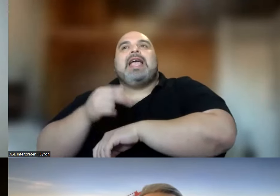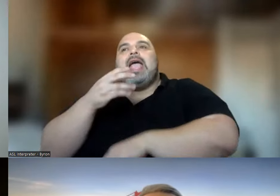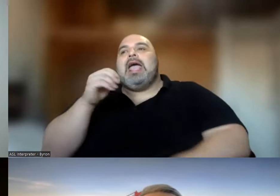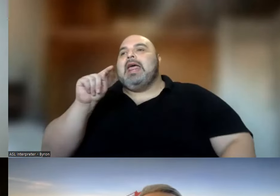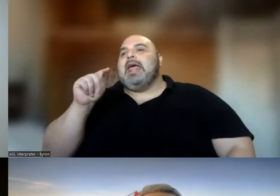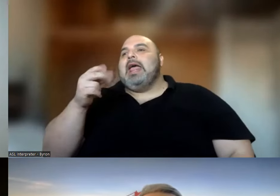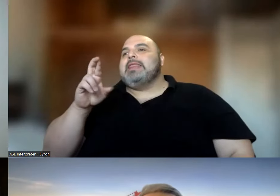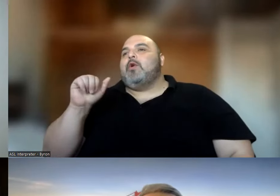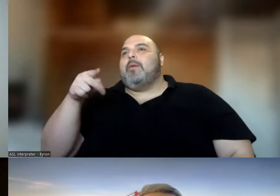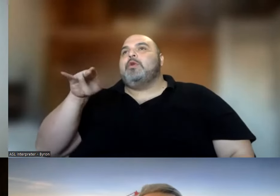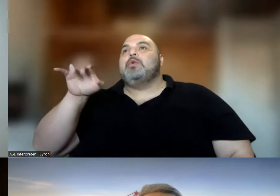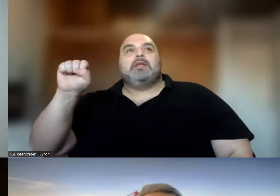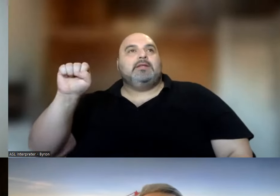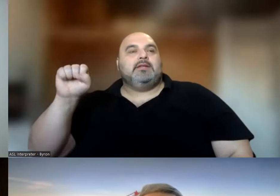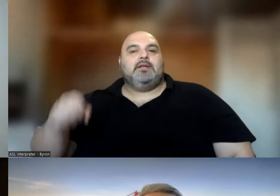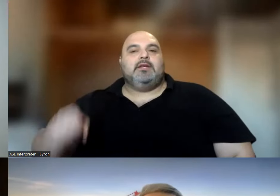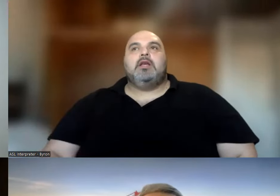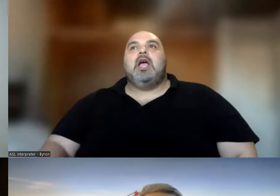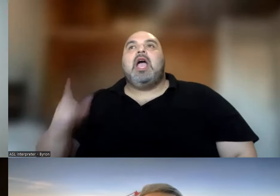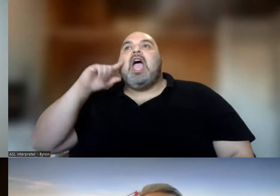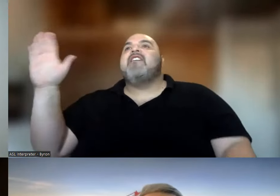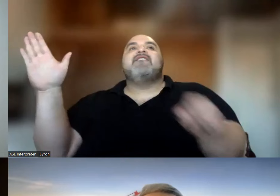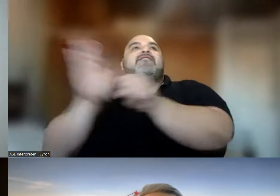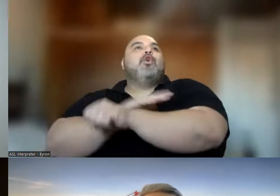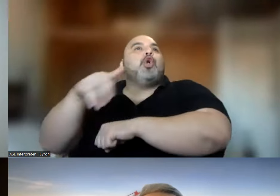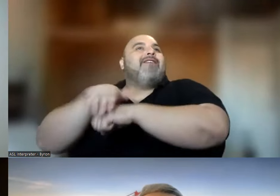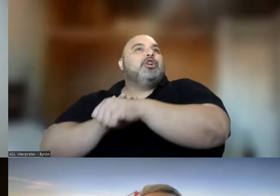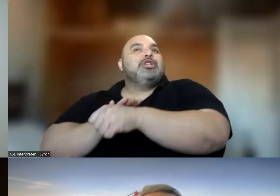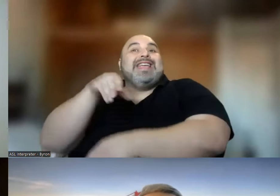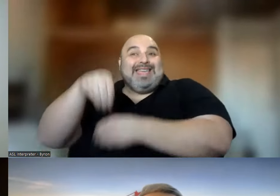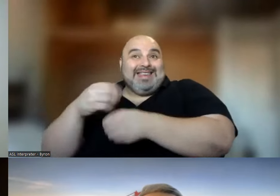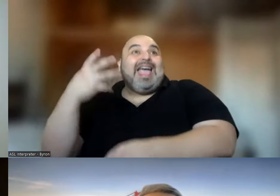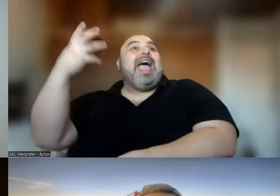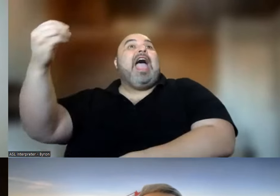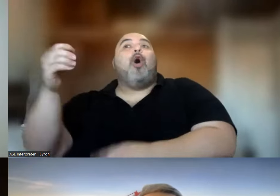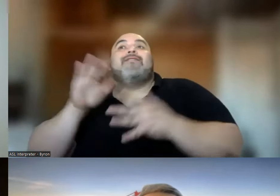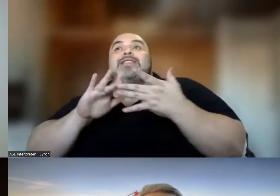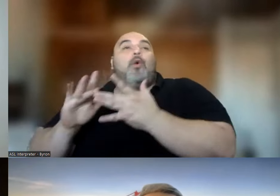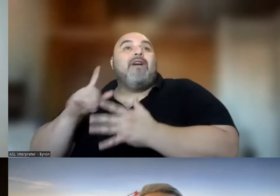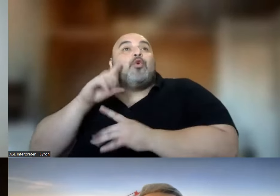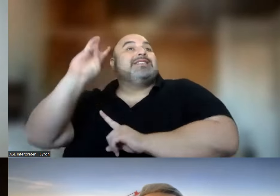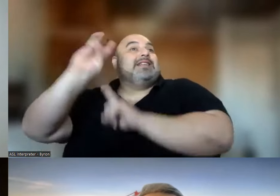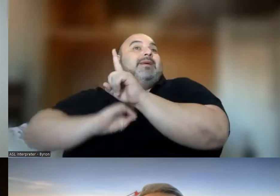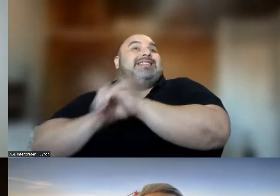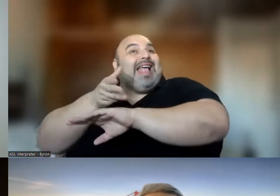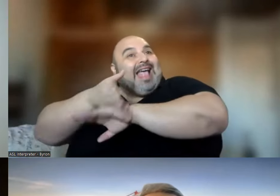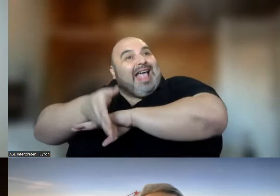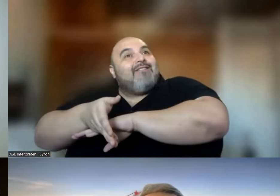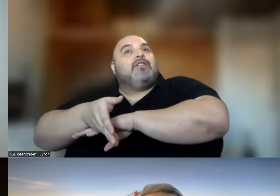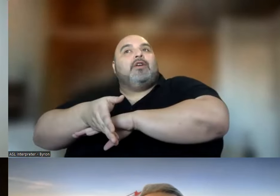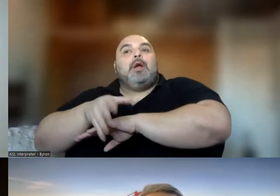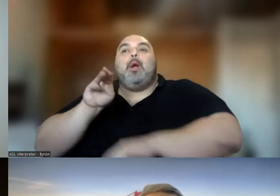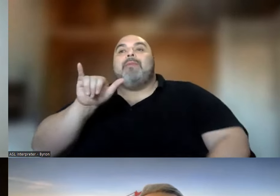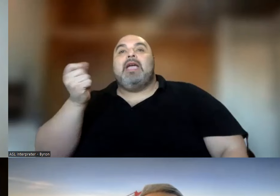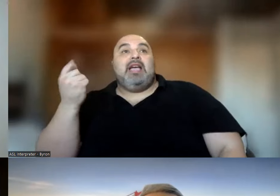therapeutics at full coverage in and out of network for 6 months after May 11th. And